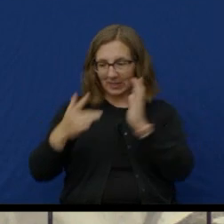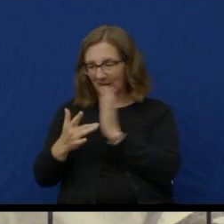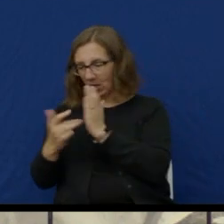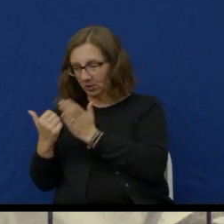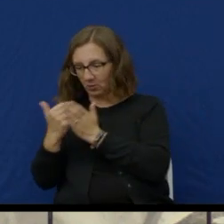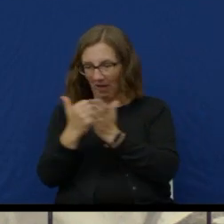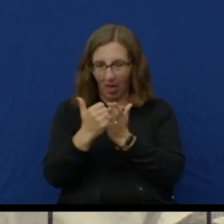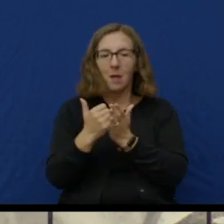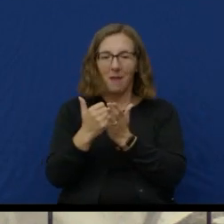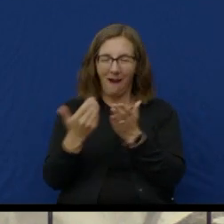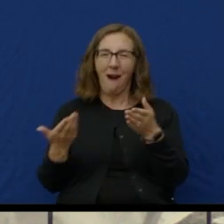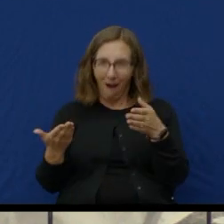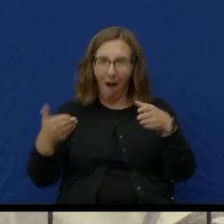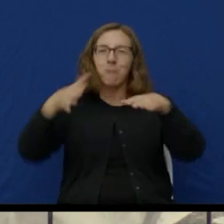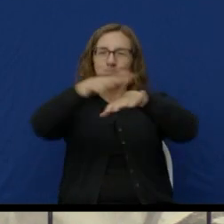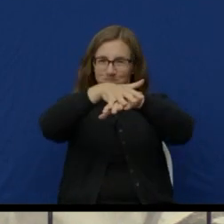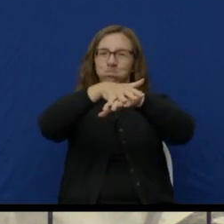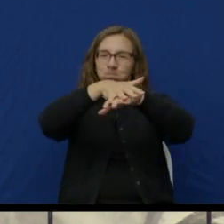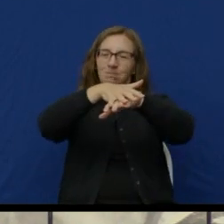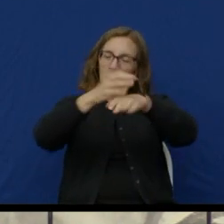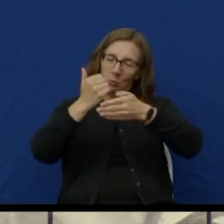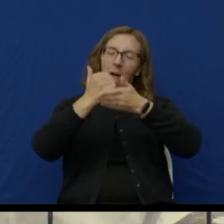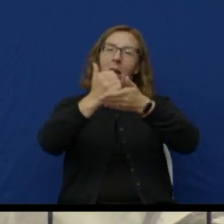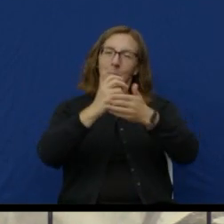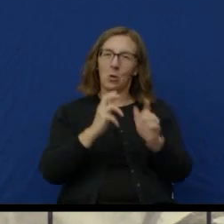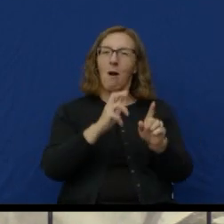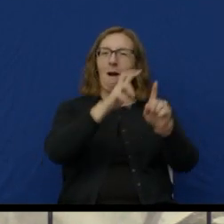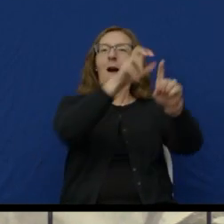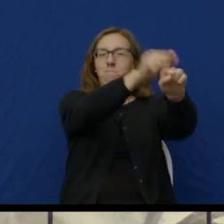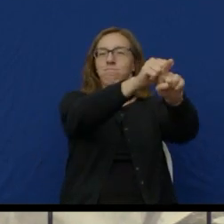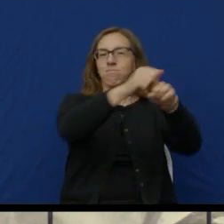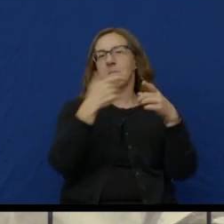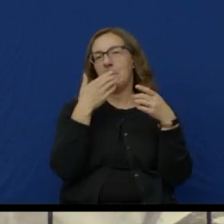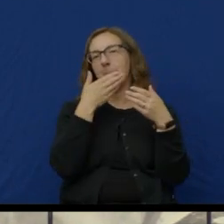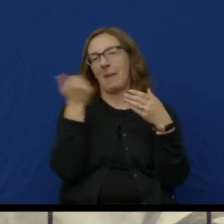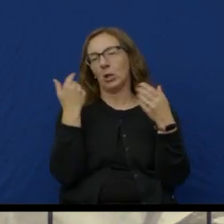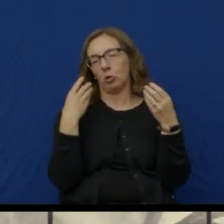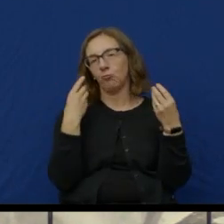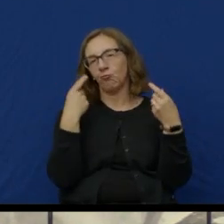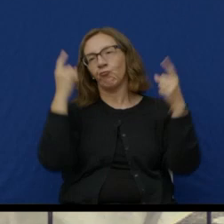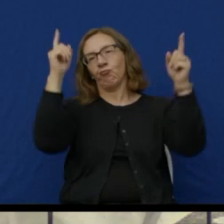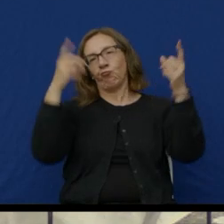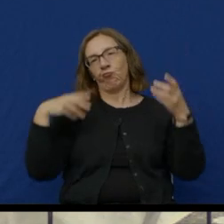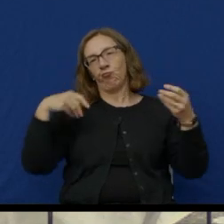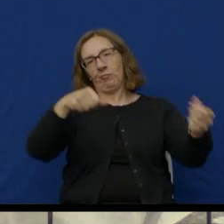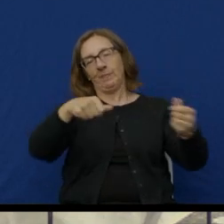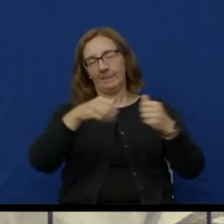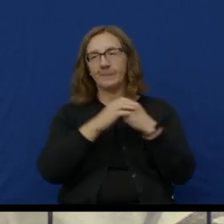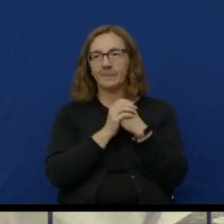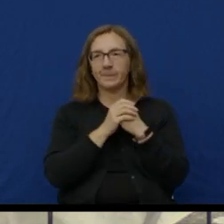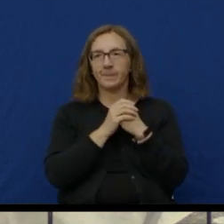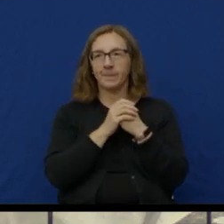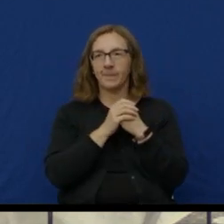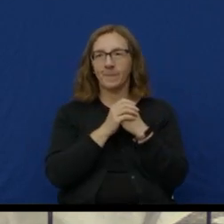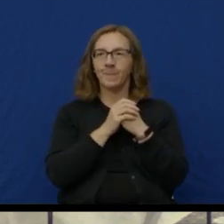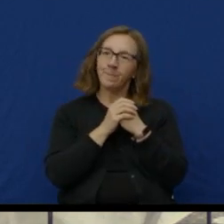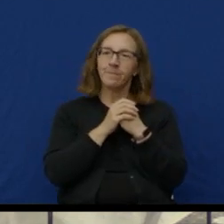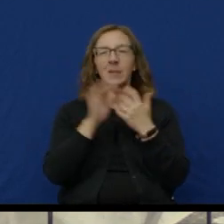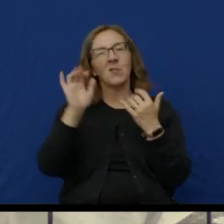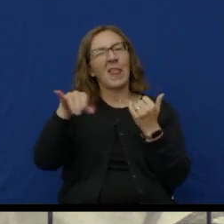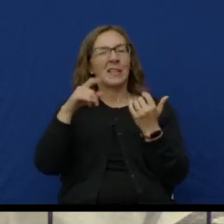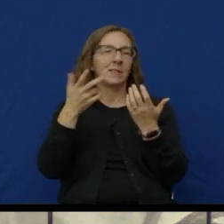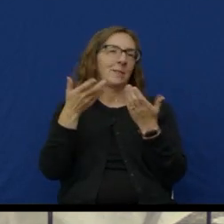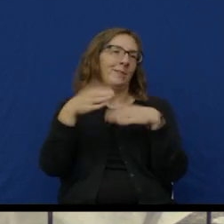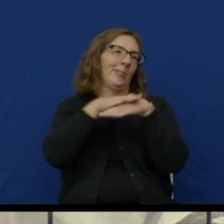There you allow you to achieve your educational goals much more effectively and getting those in place. So that's an